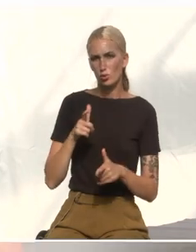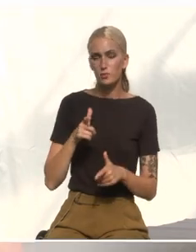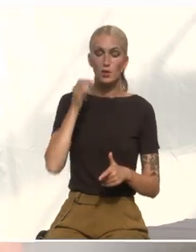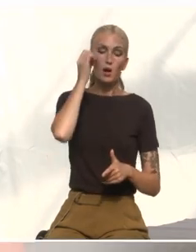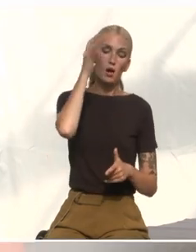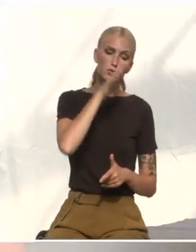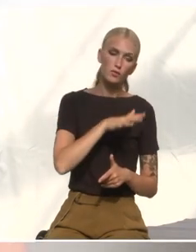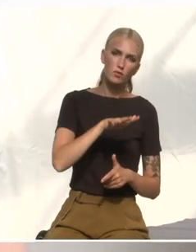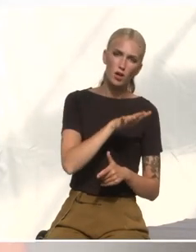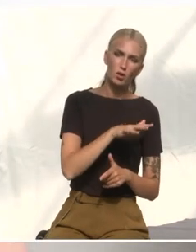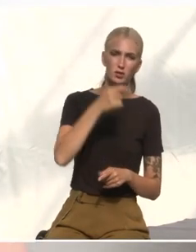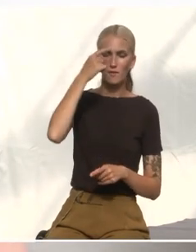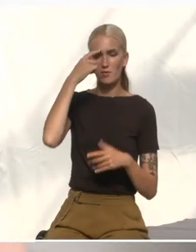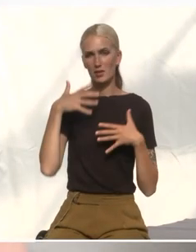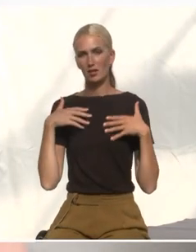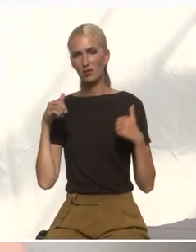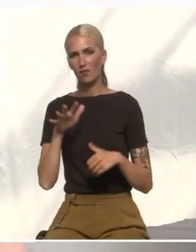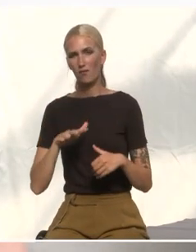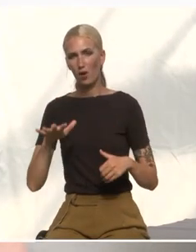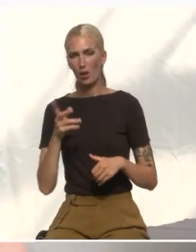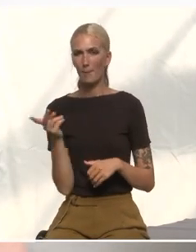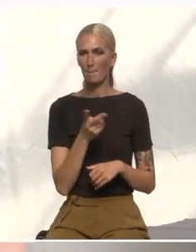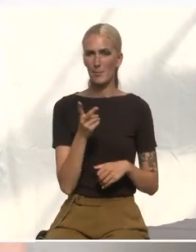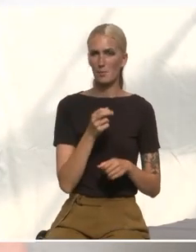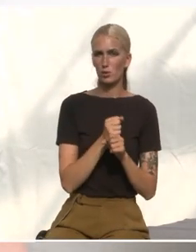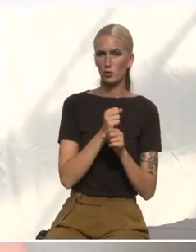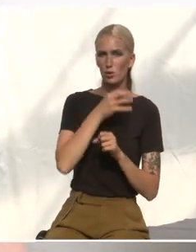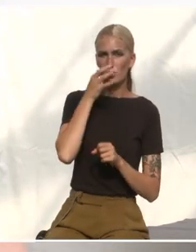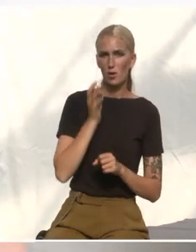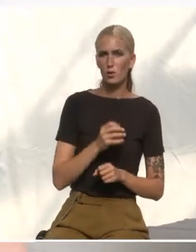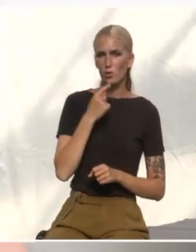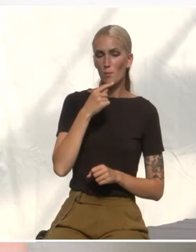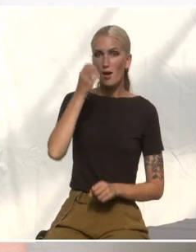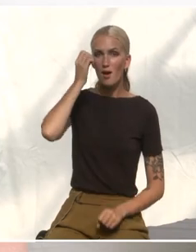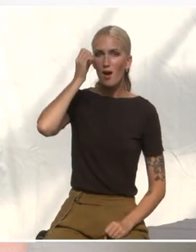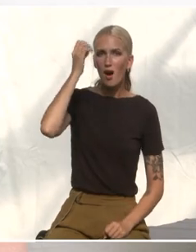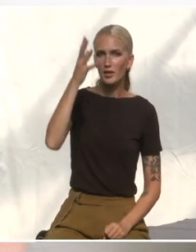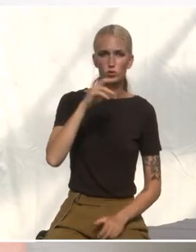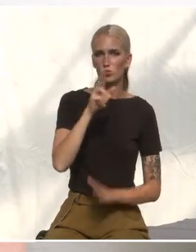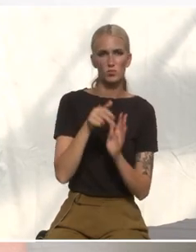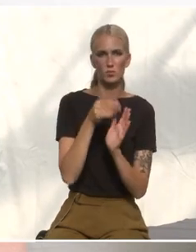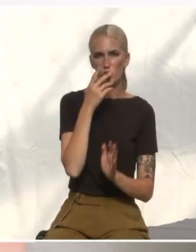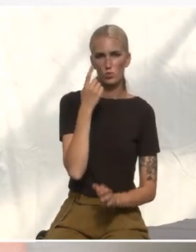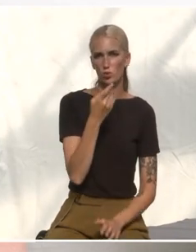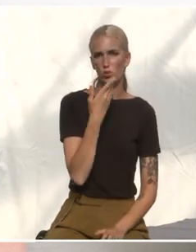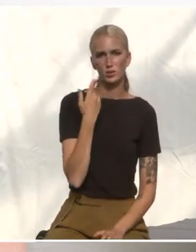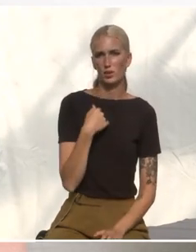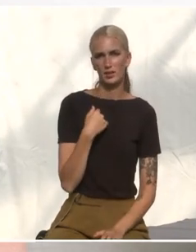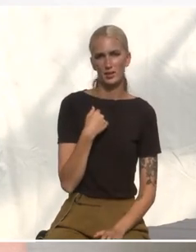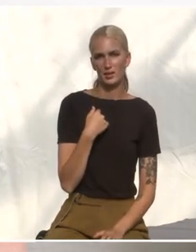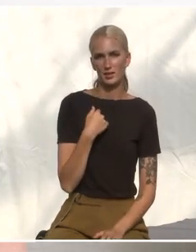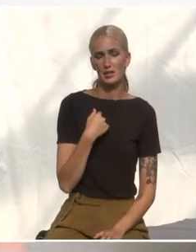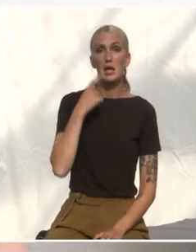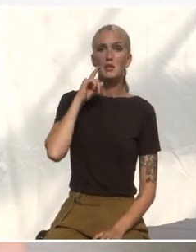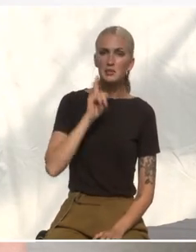education and in the mental health sector, I will say knowledge is not the primary issue. Just knowing that something, you should